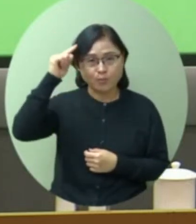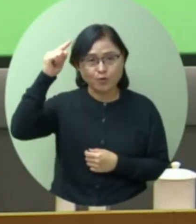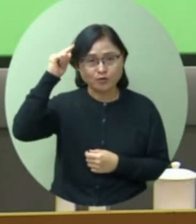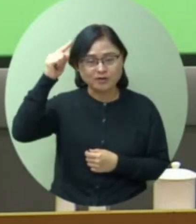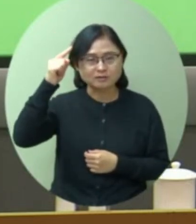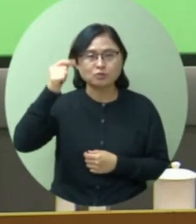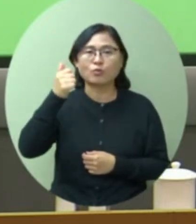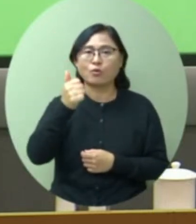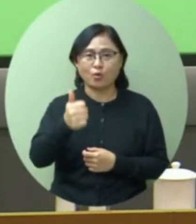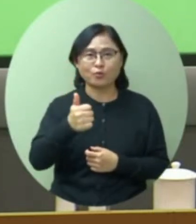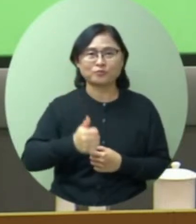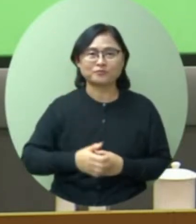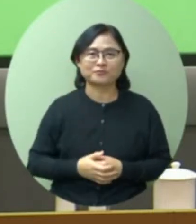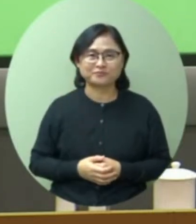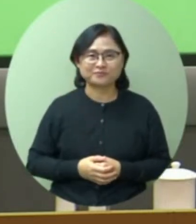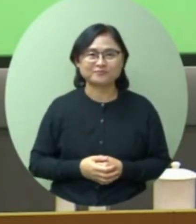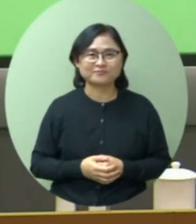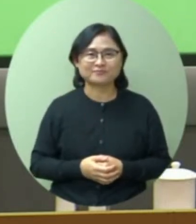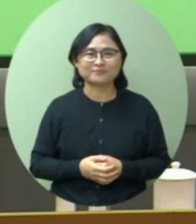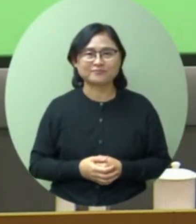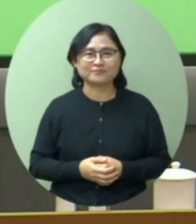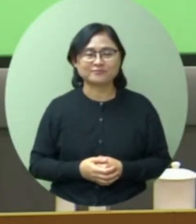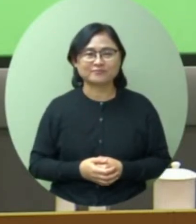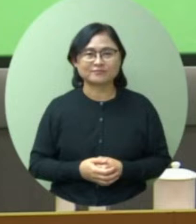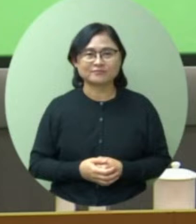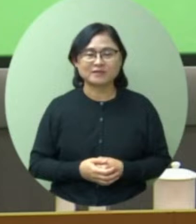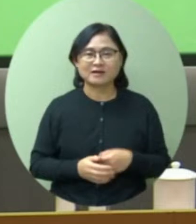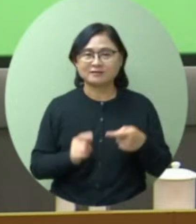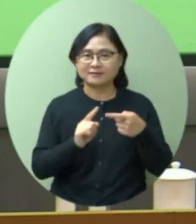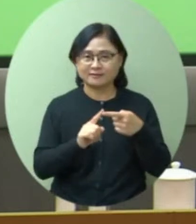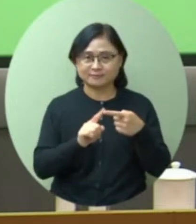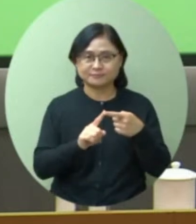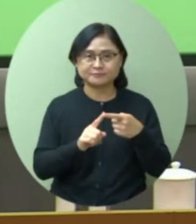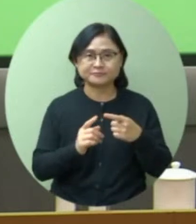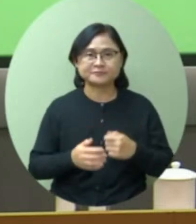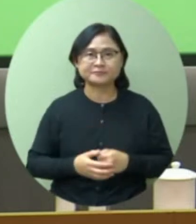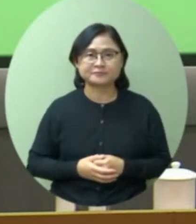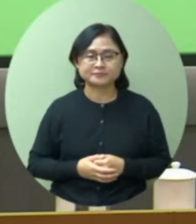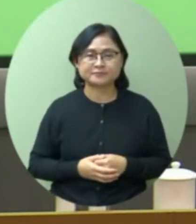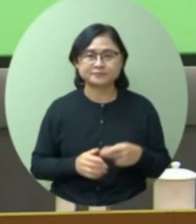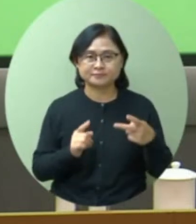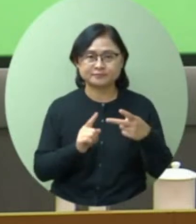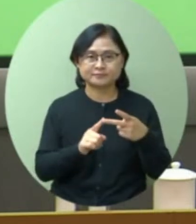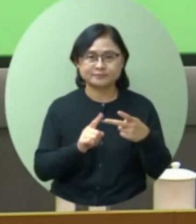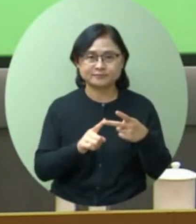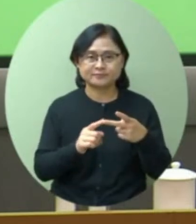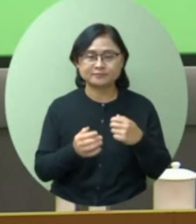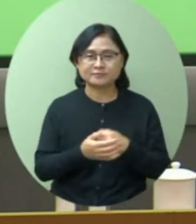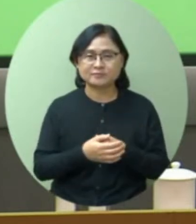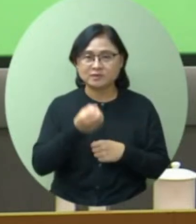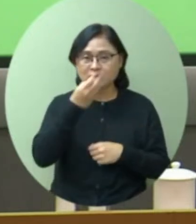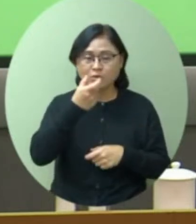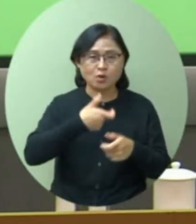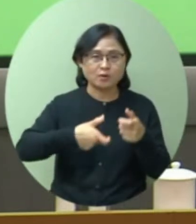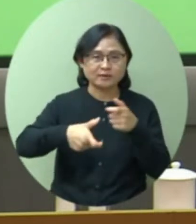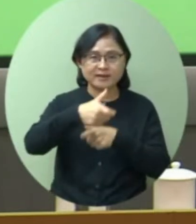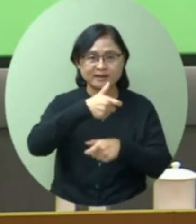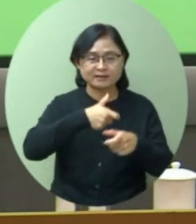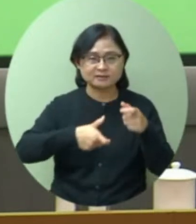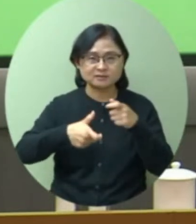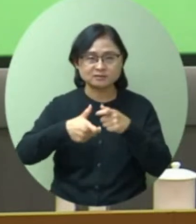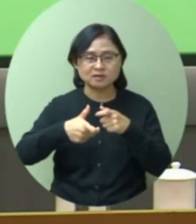better. I always hope that Hong Kong will be better tomorrow.